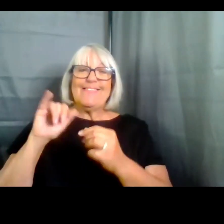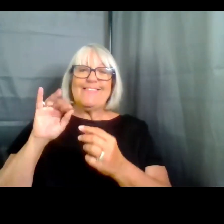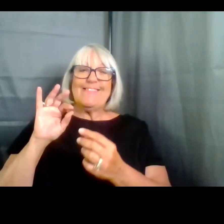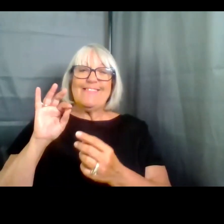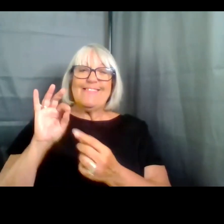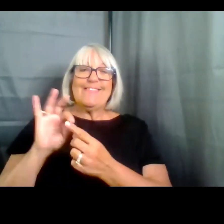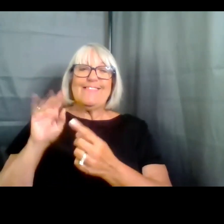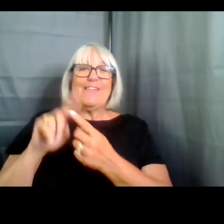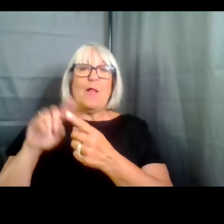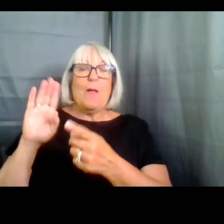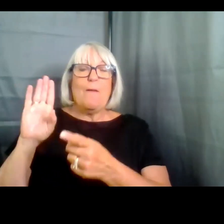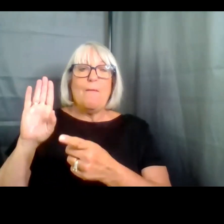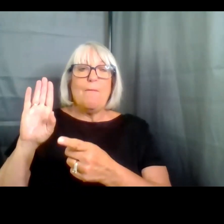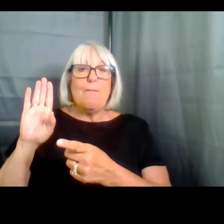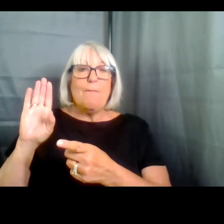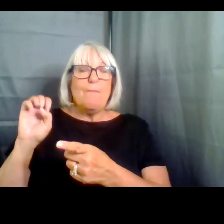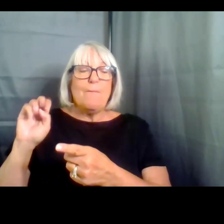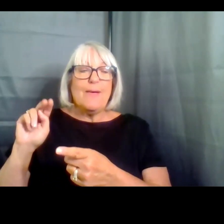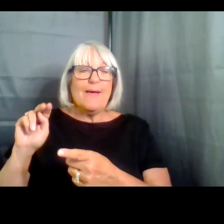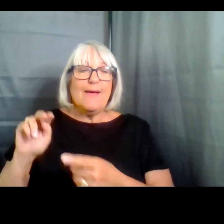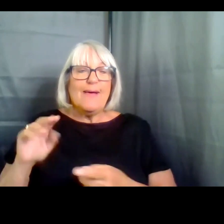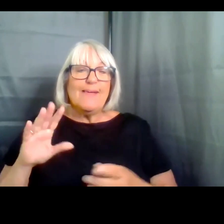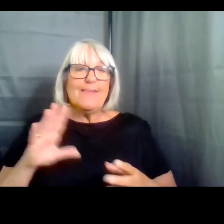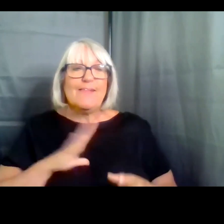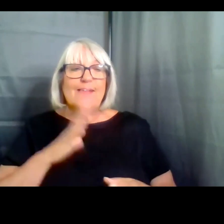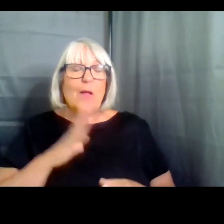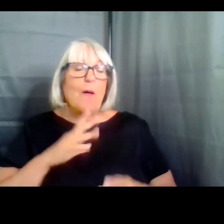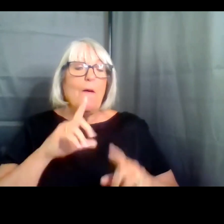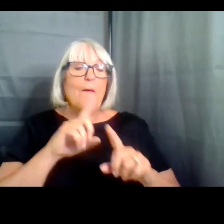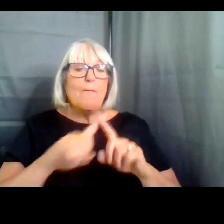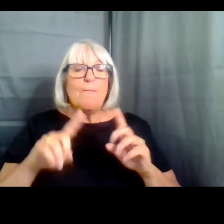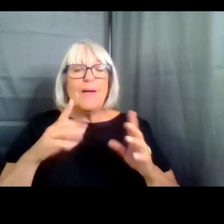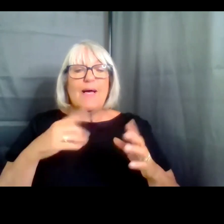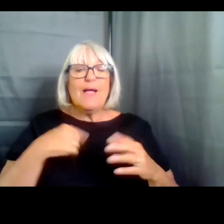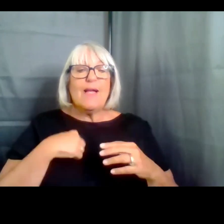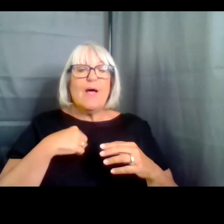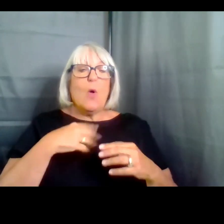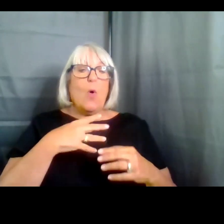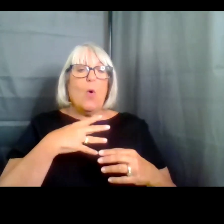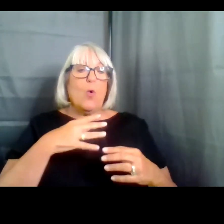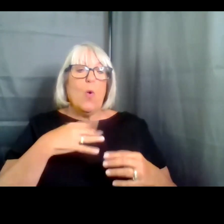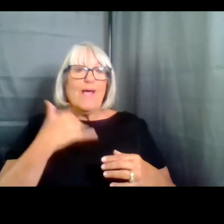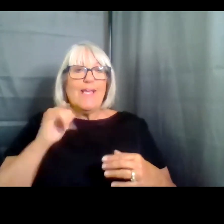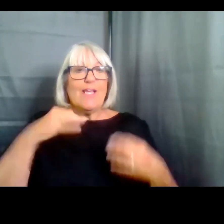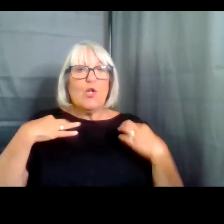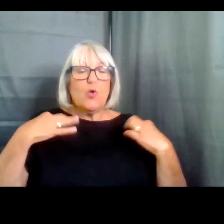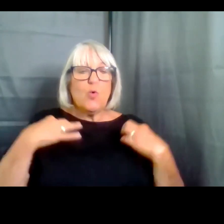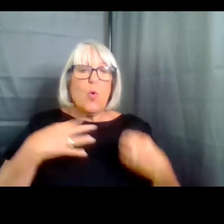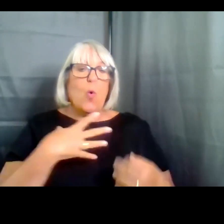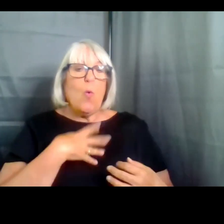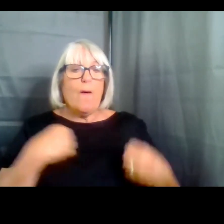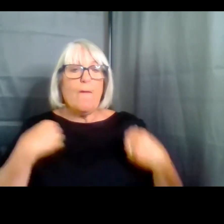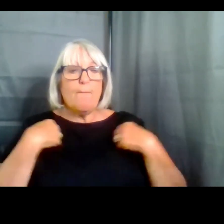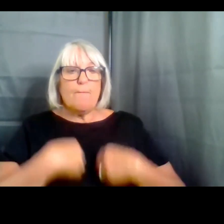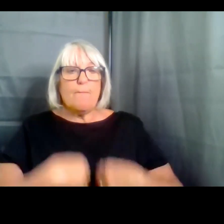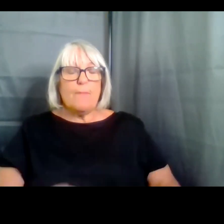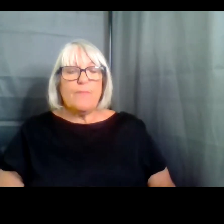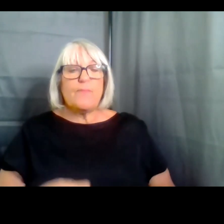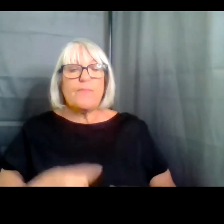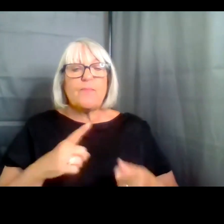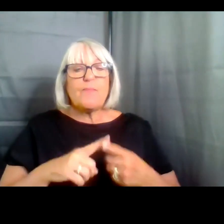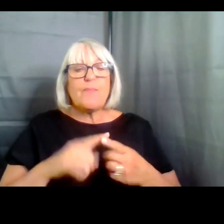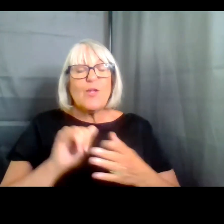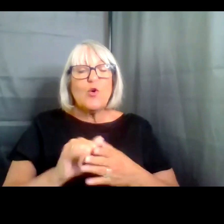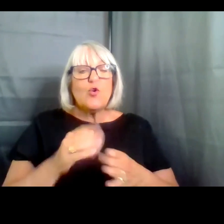white blazer. So just to share a few sentences about the Direct Care Workforce Strategy Center, we at the National Council on Aging administer the